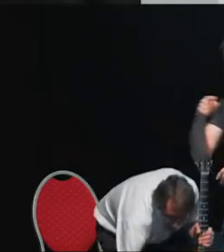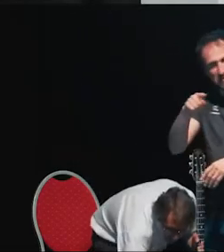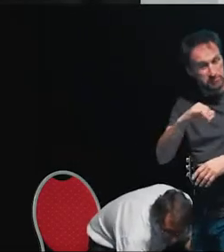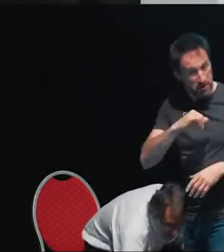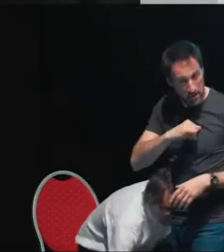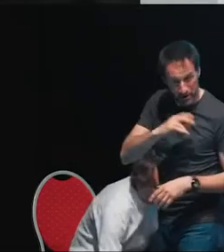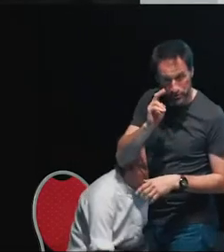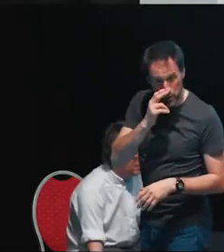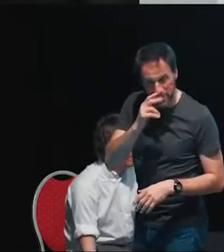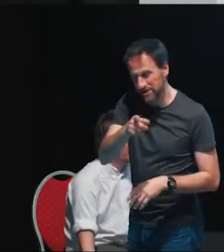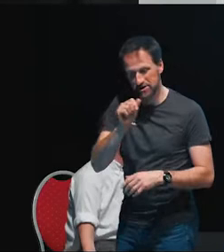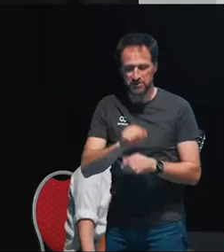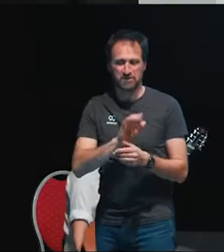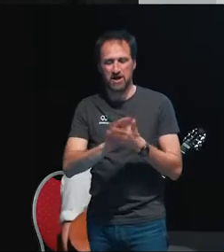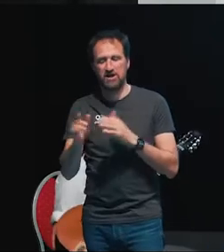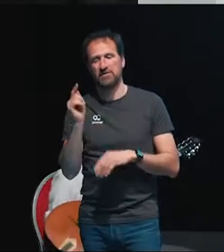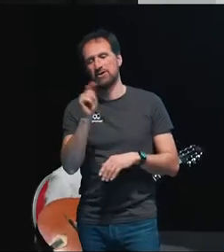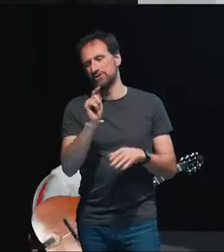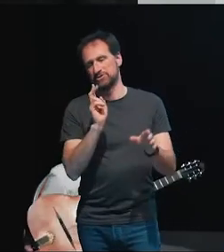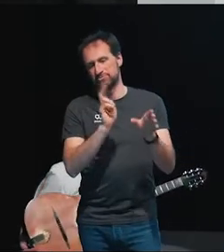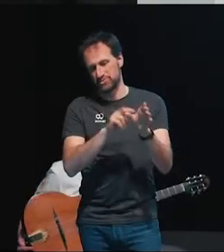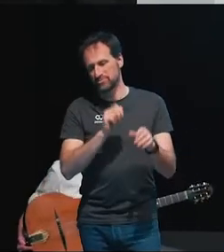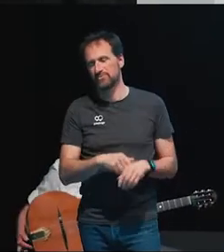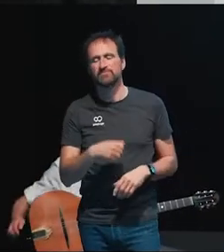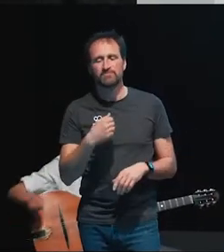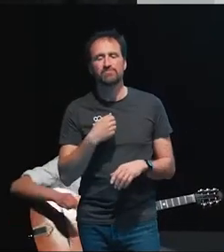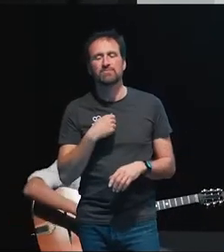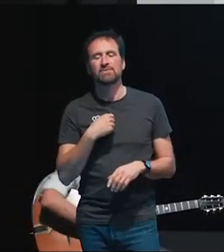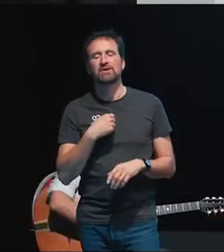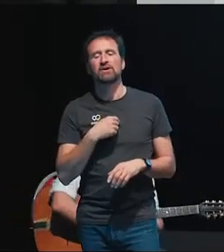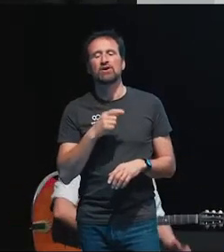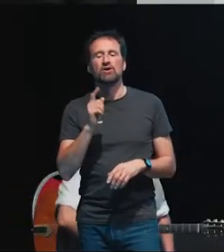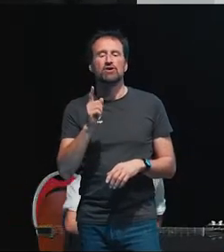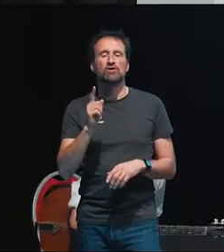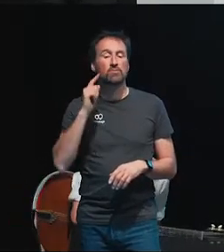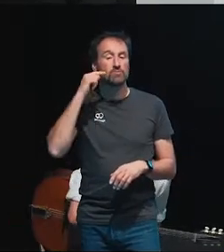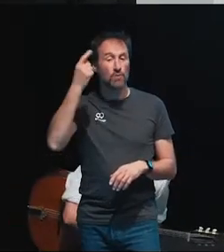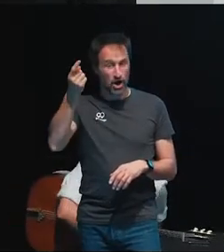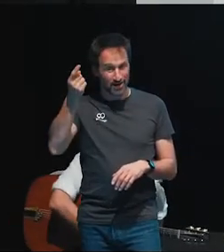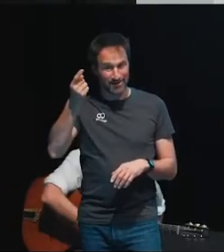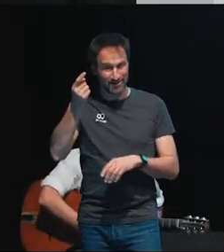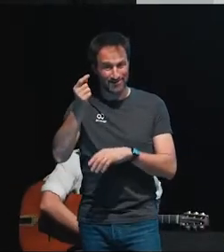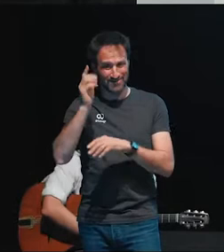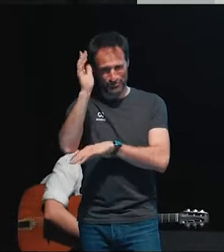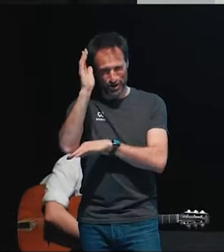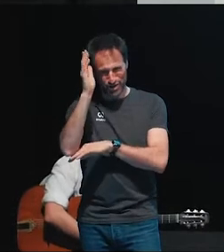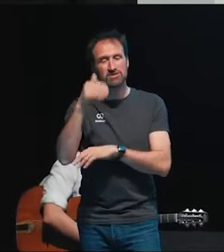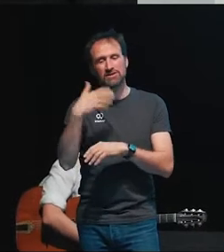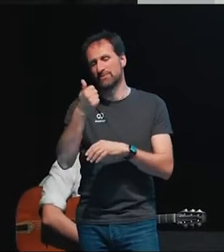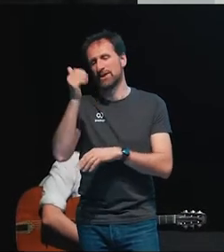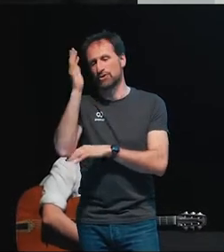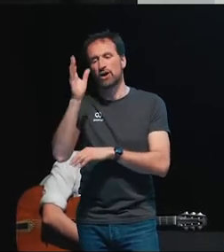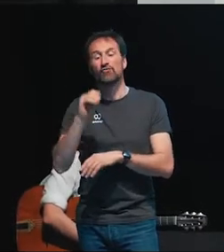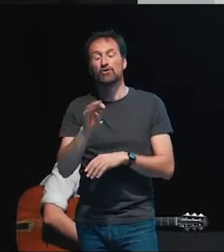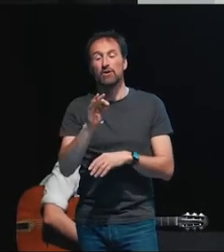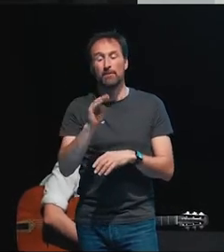the sample code up on github later and if your interest in this topic do attend tomorrow's talks there's going to be a talk on micro apps and there's going to